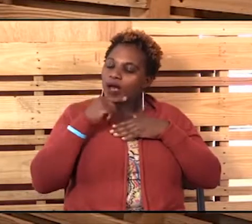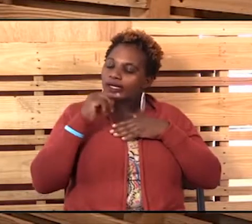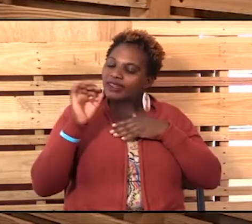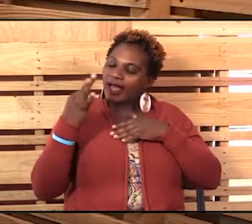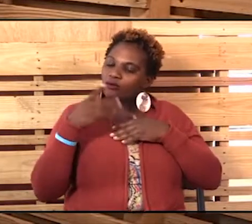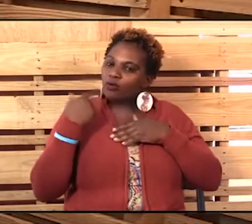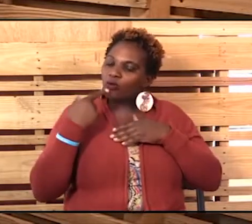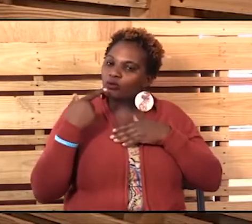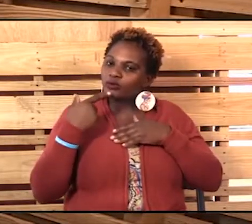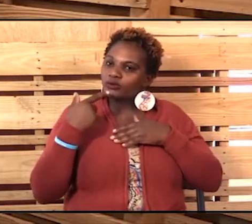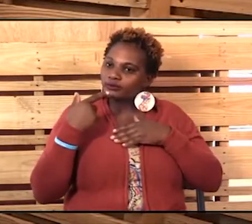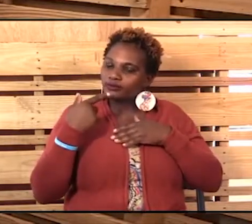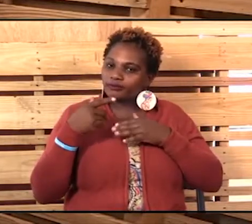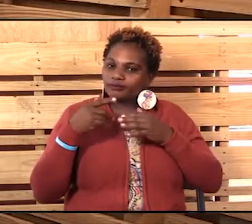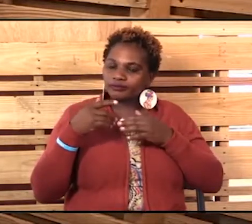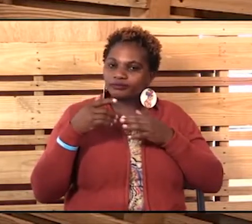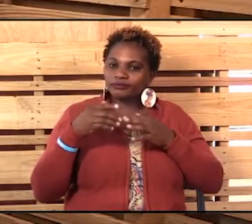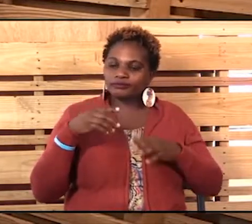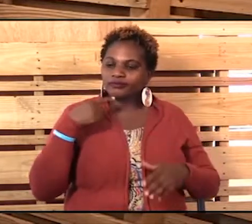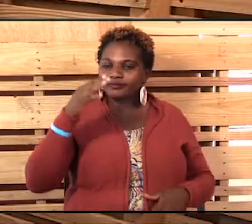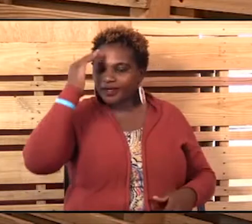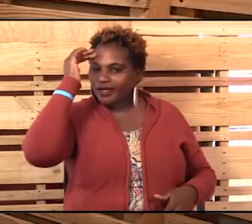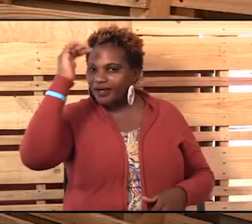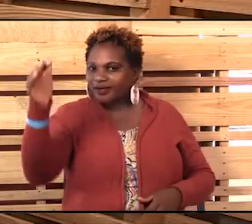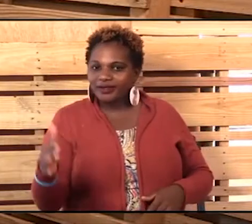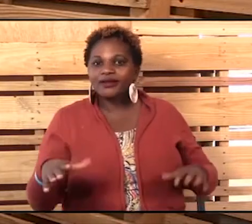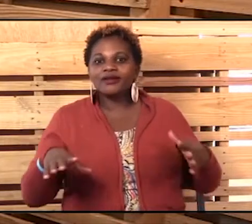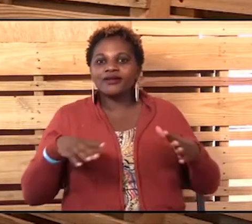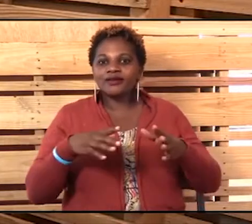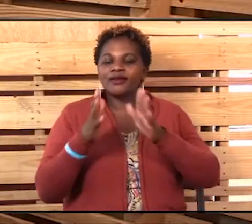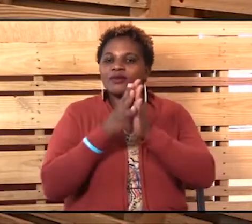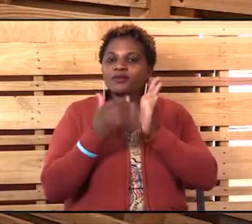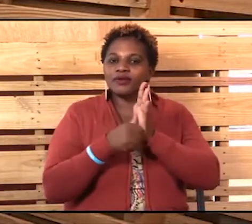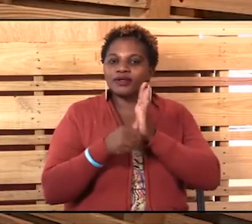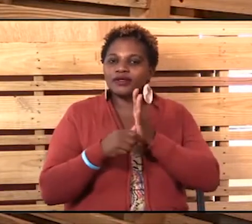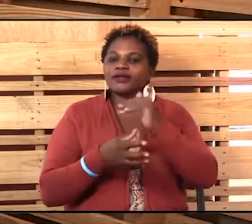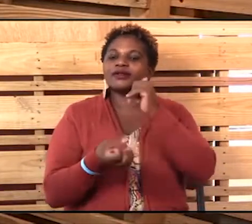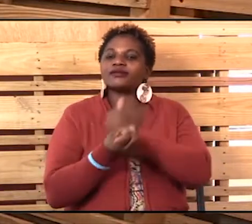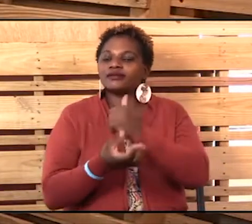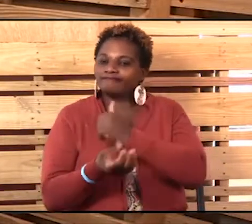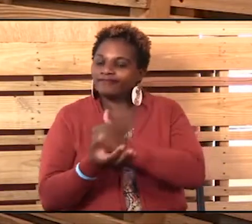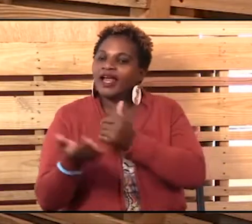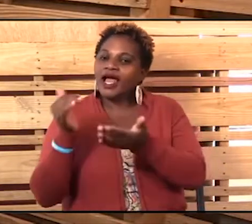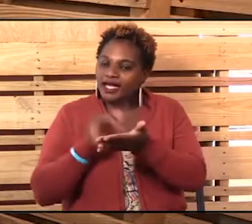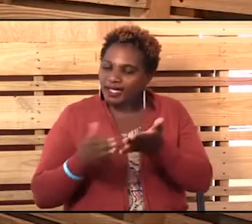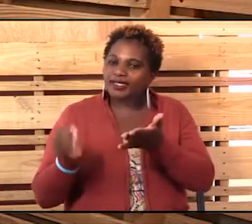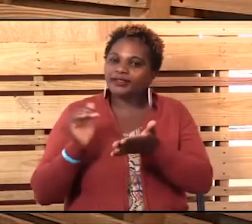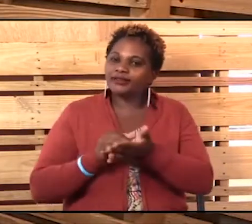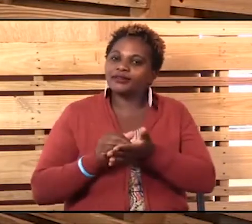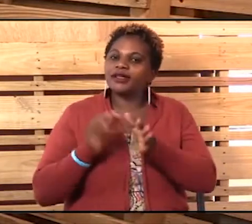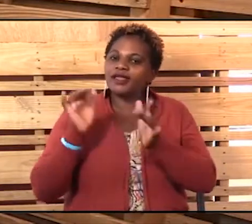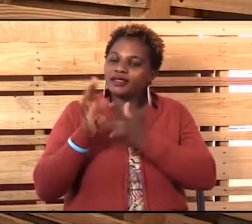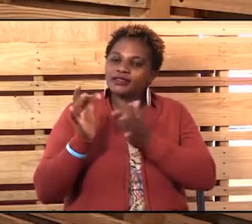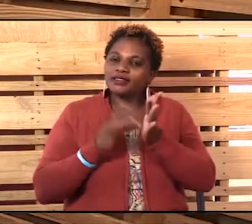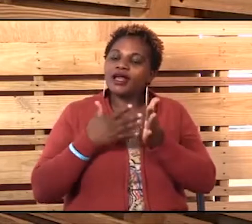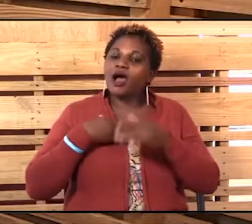They also didn't know who he was. He just said, what exactly is the problem? And they explained again and again that